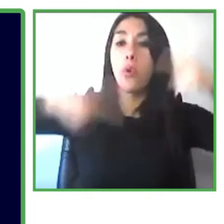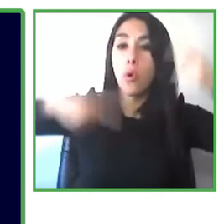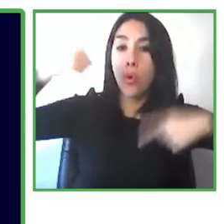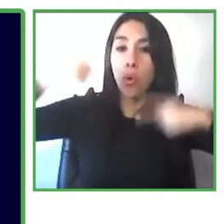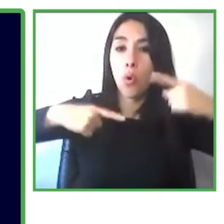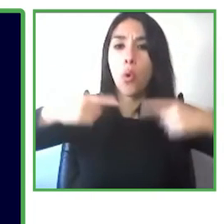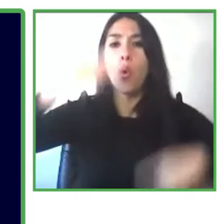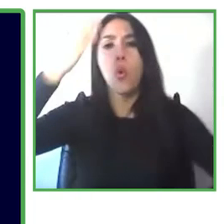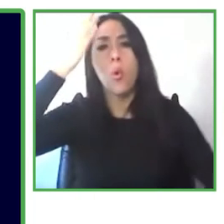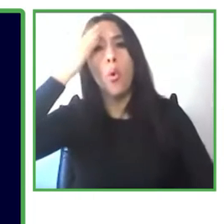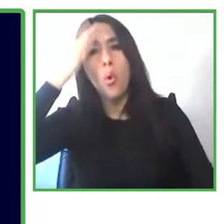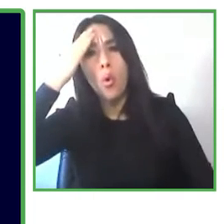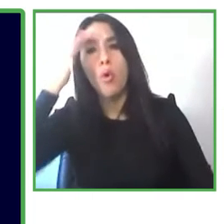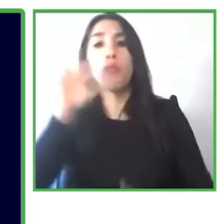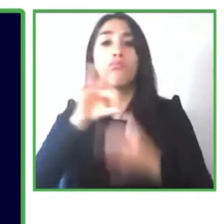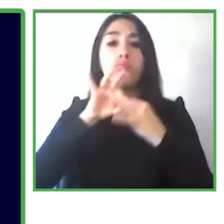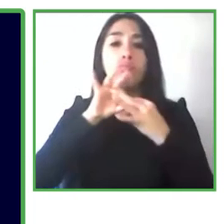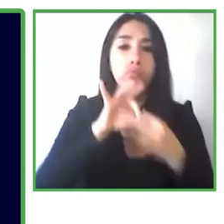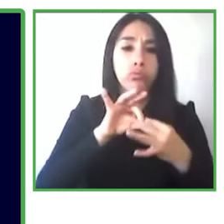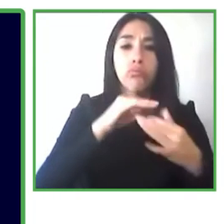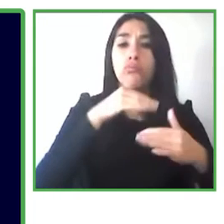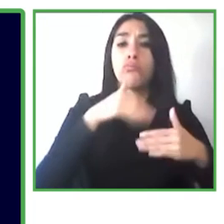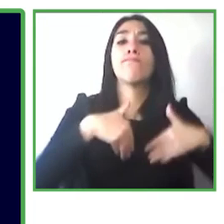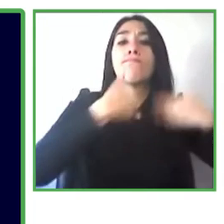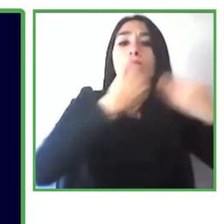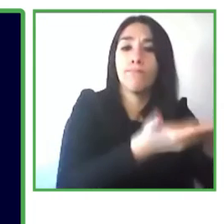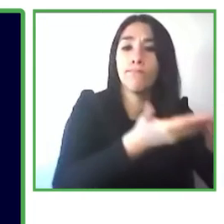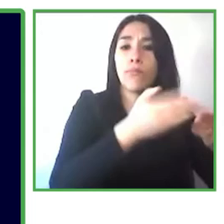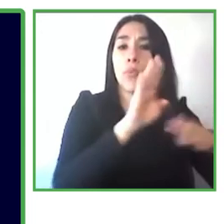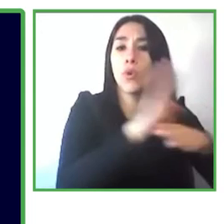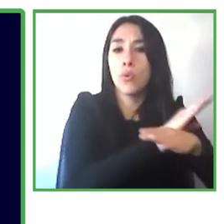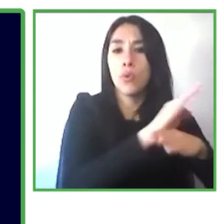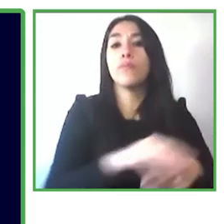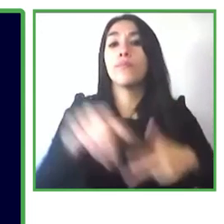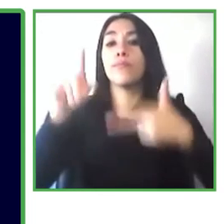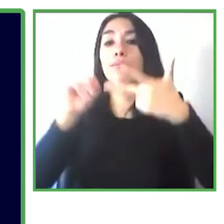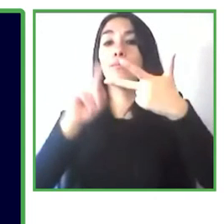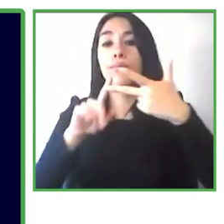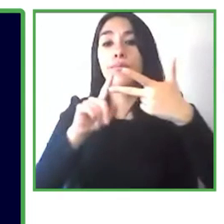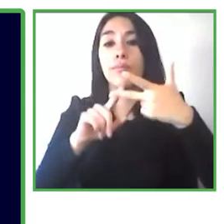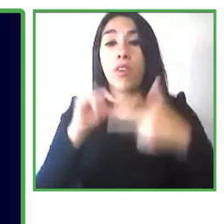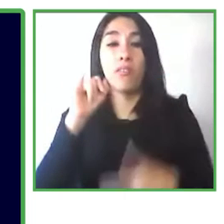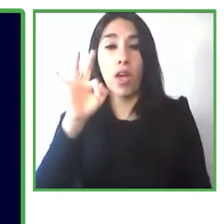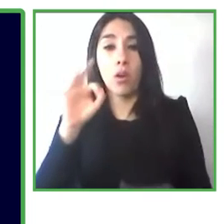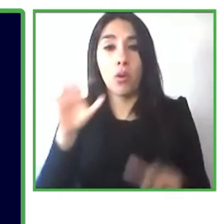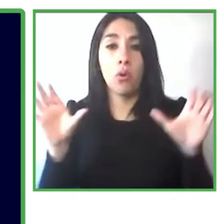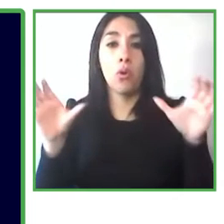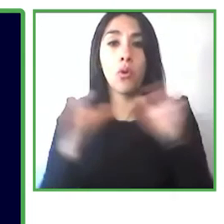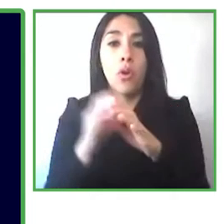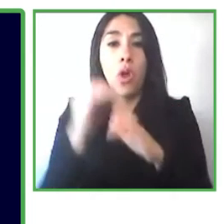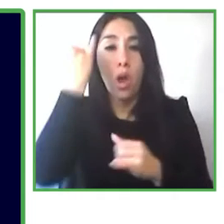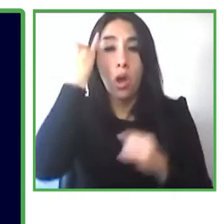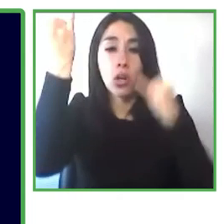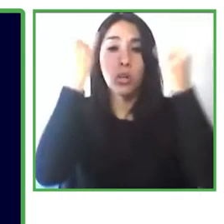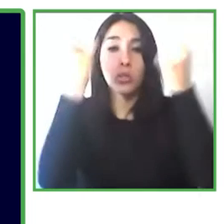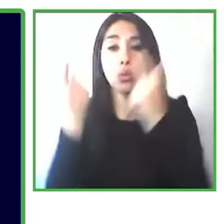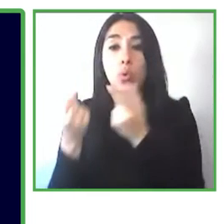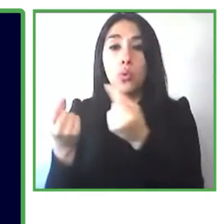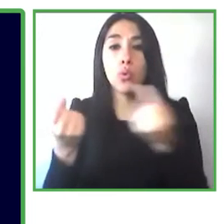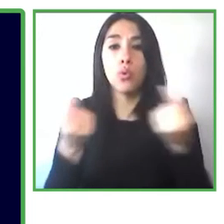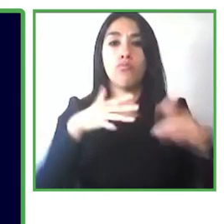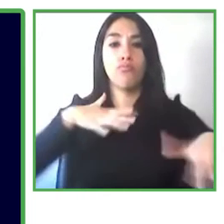are related to the suppliers. The community hallmark is related to the initiatives that are generated by